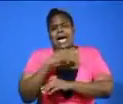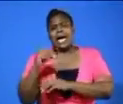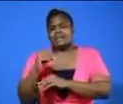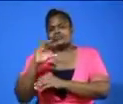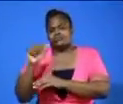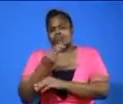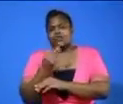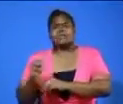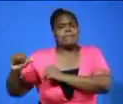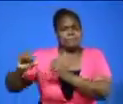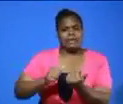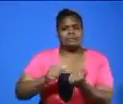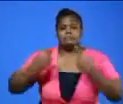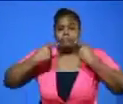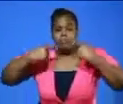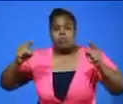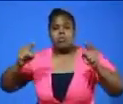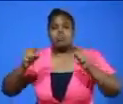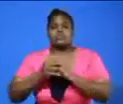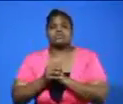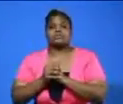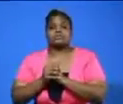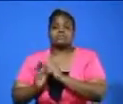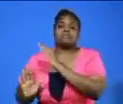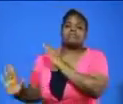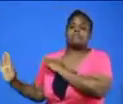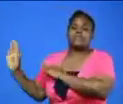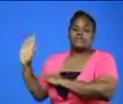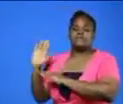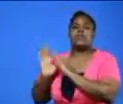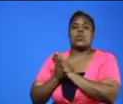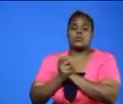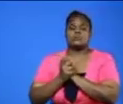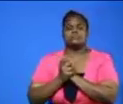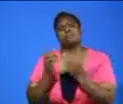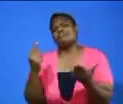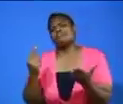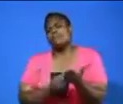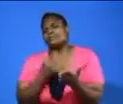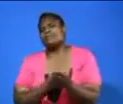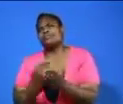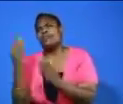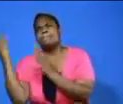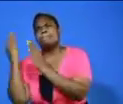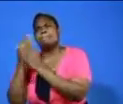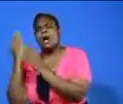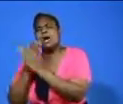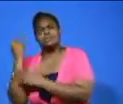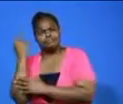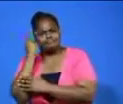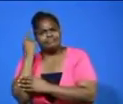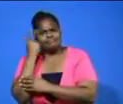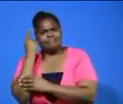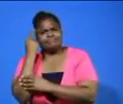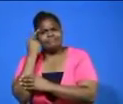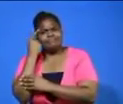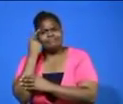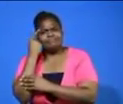had declared it in their time and their context. But there's something that bothers my mind.